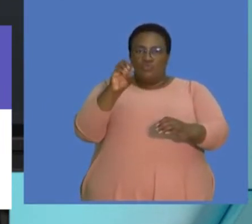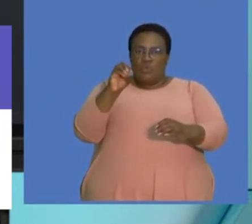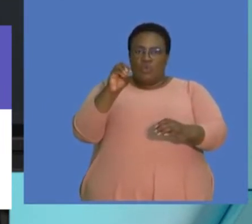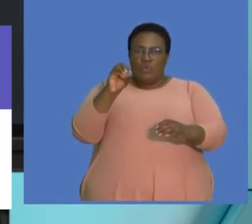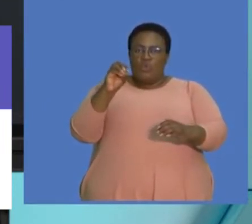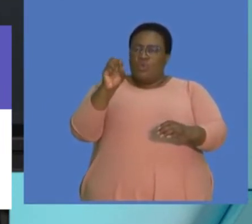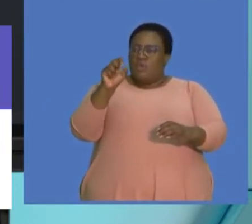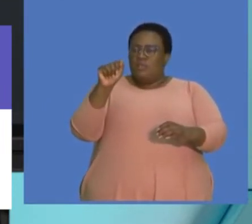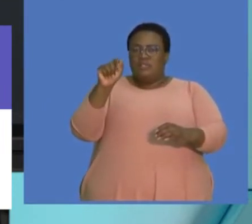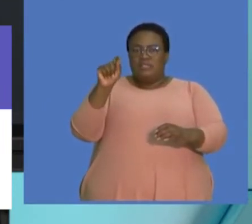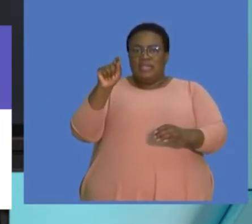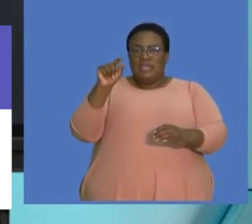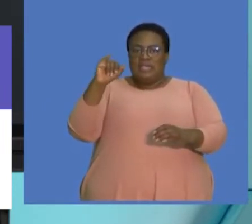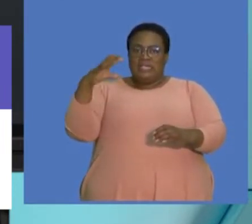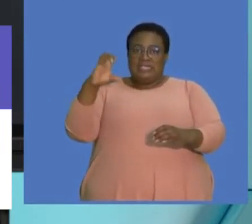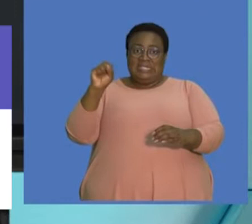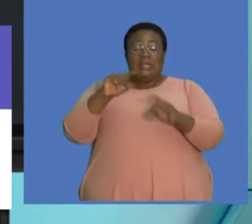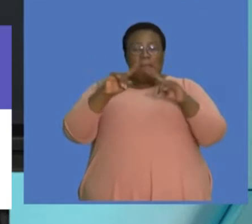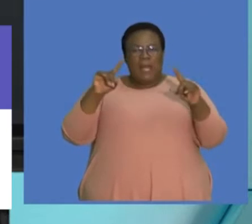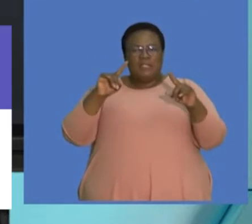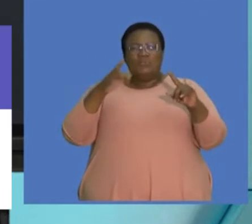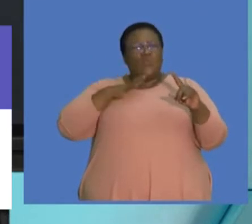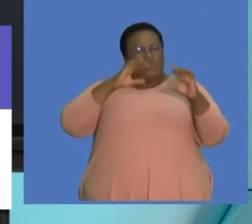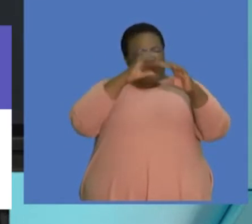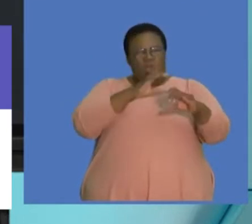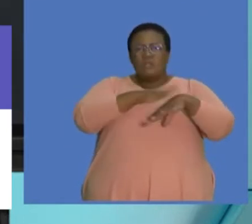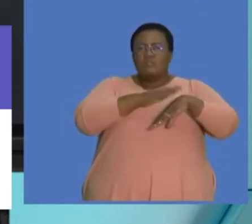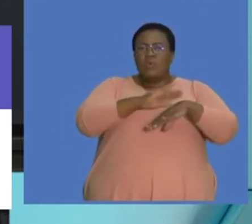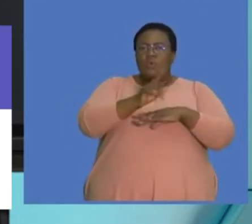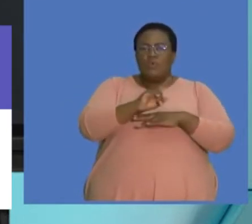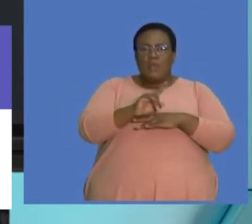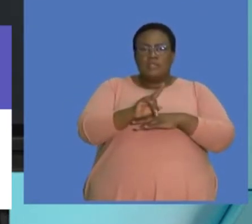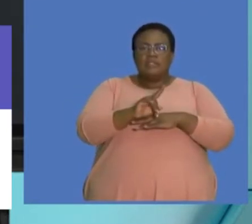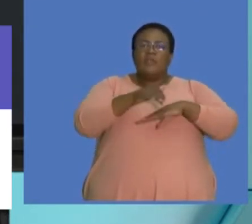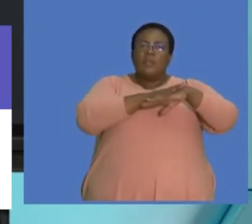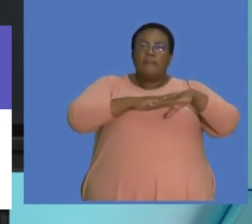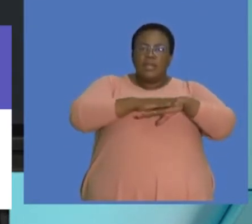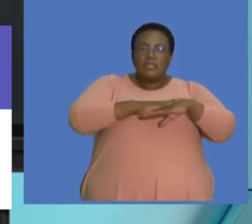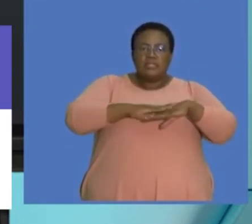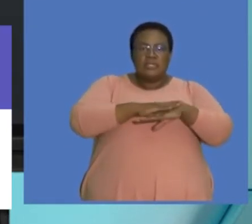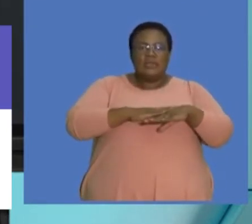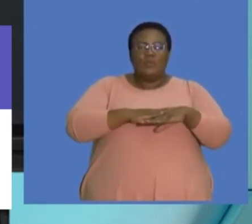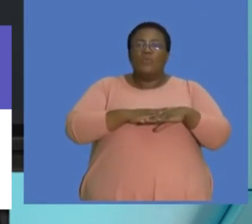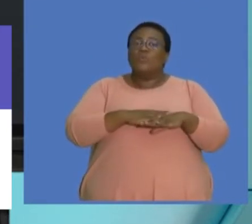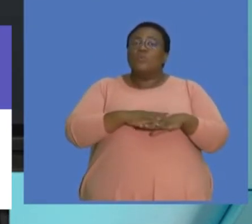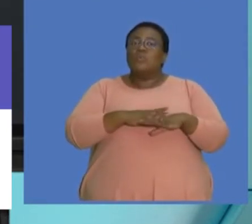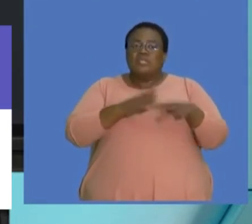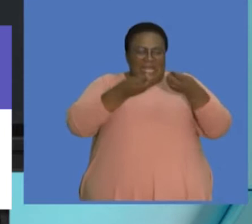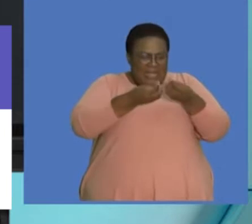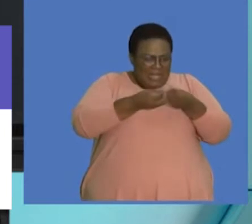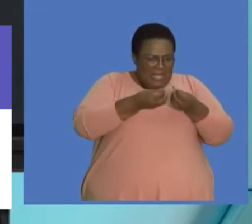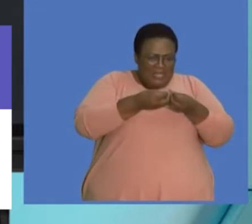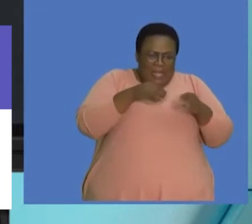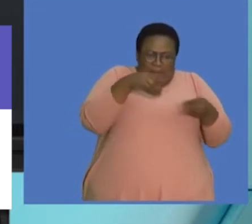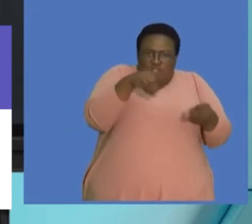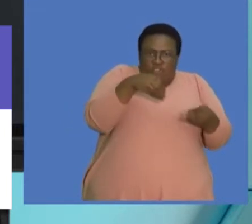exactly do we want to focus our attention on? We shall be looking into the basics of exactly how materials